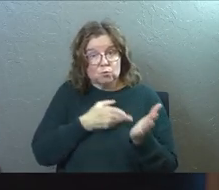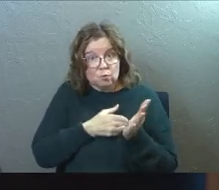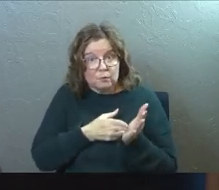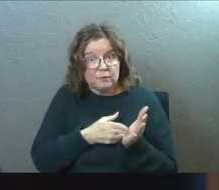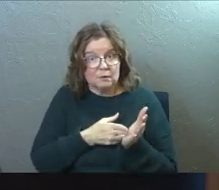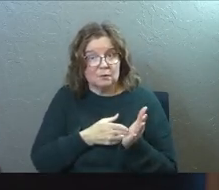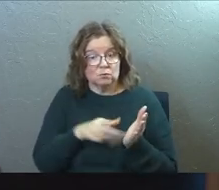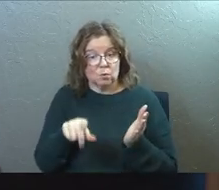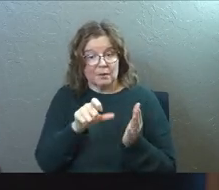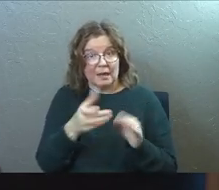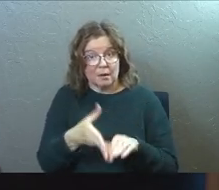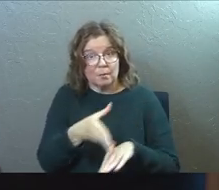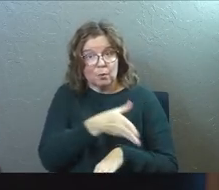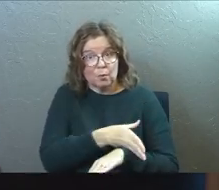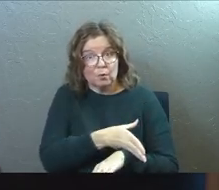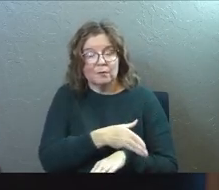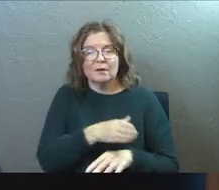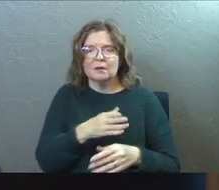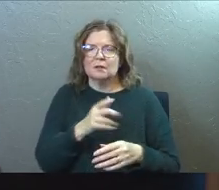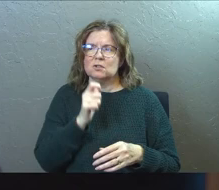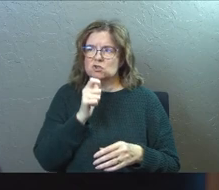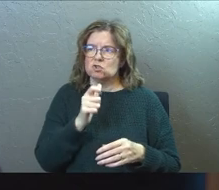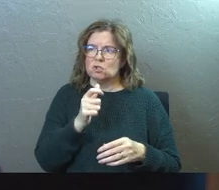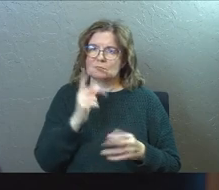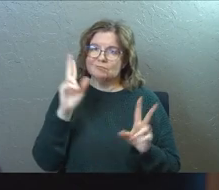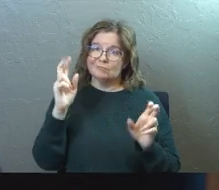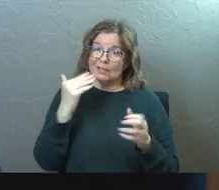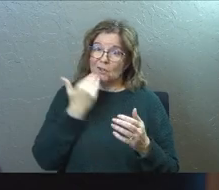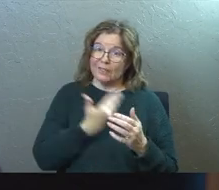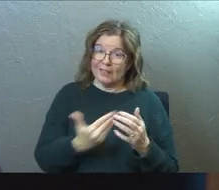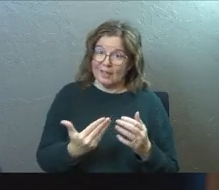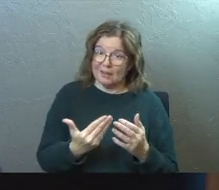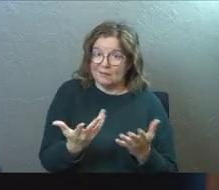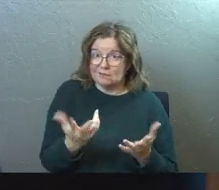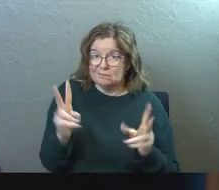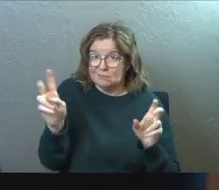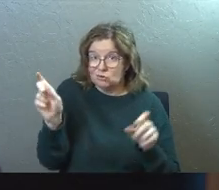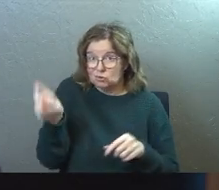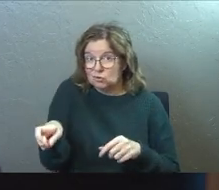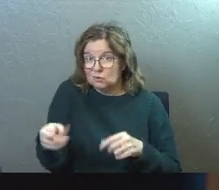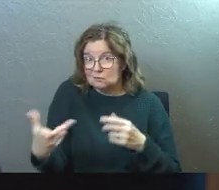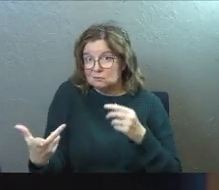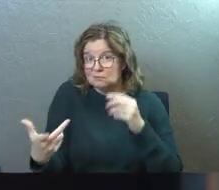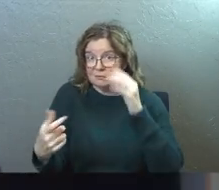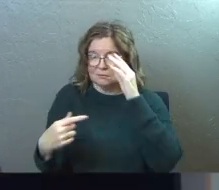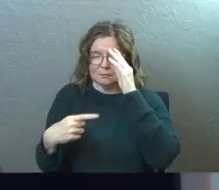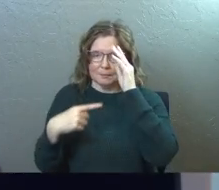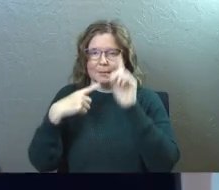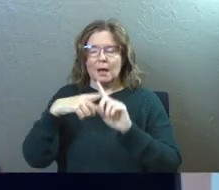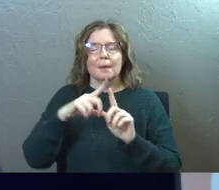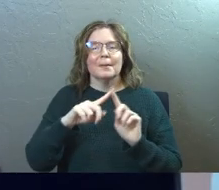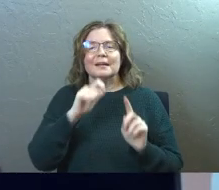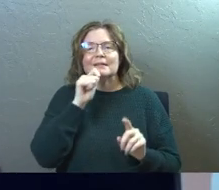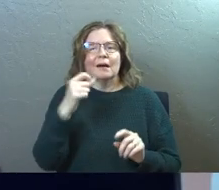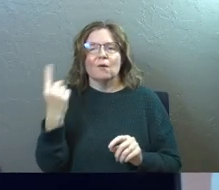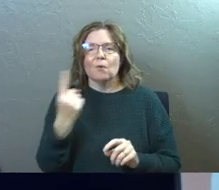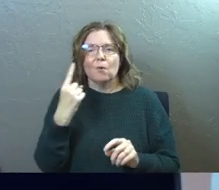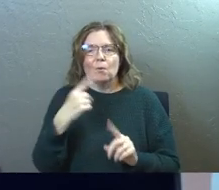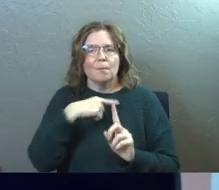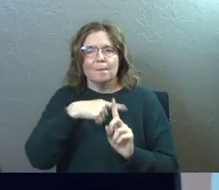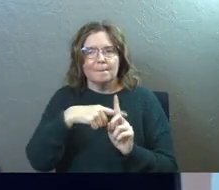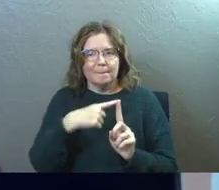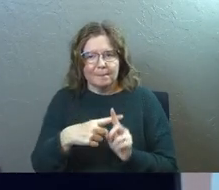truthfully so that they can improve, that should in theory be a good thing, amen? Like it should be positive, but it isn't